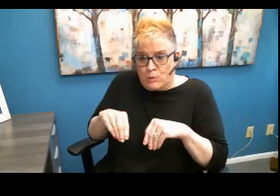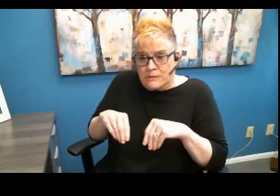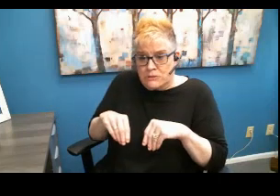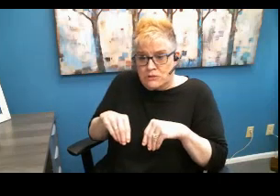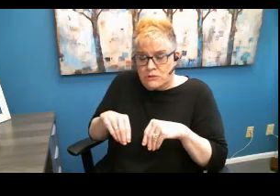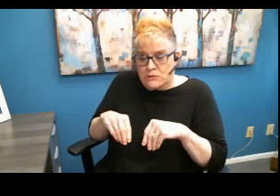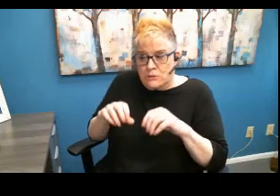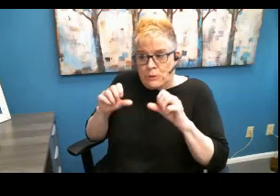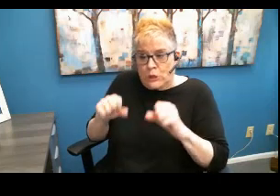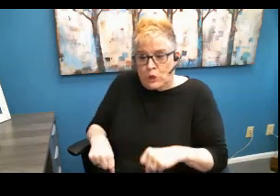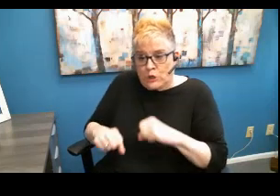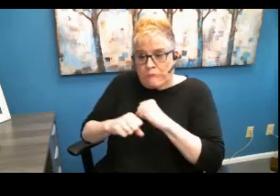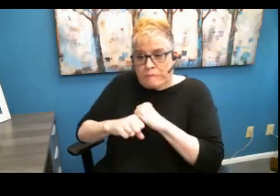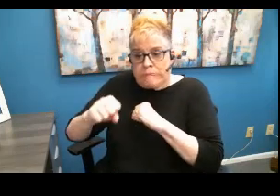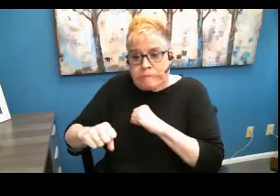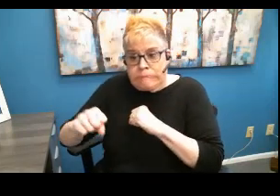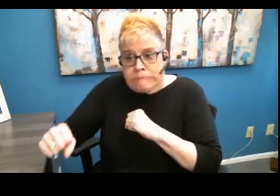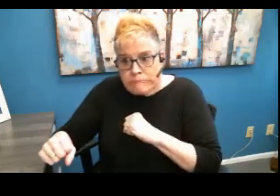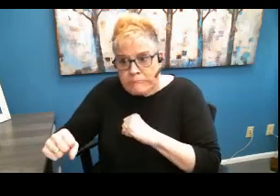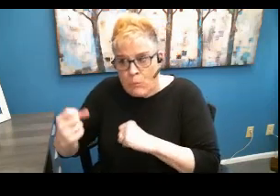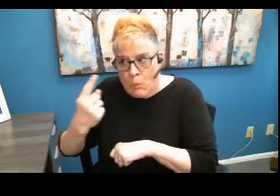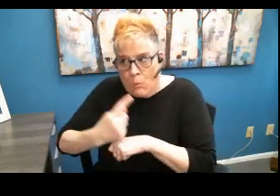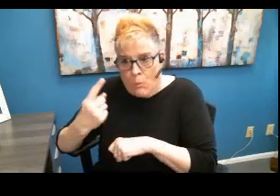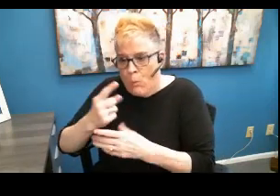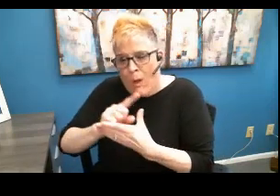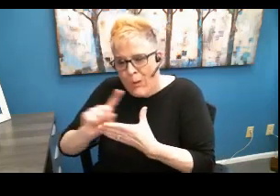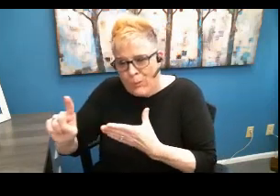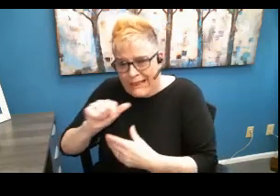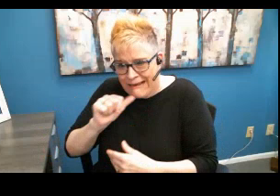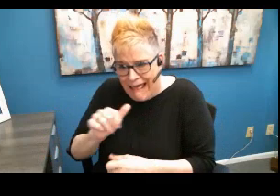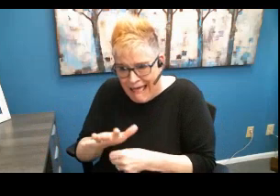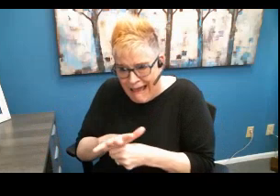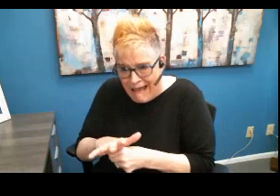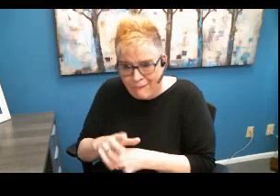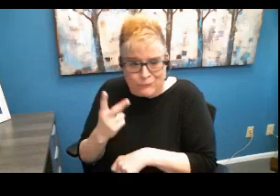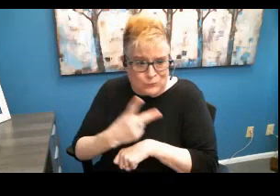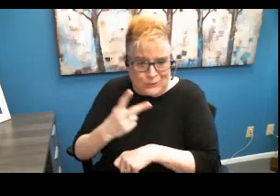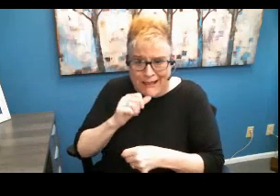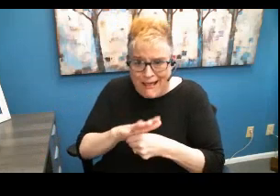beyond that, and it creates another disruption. So just thought I'd mention that.